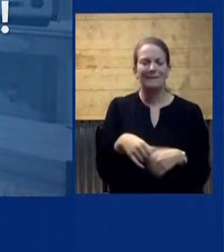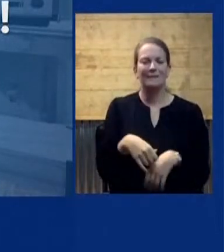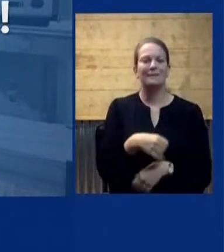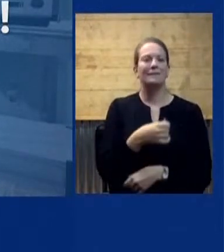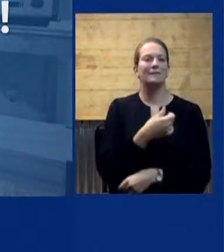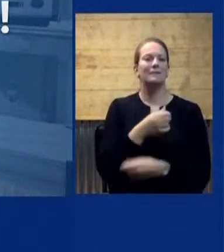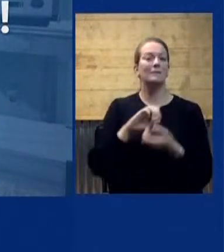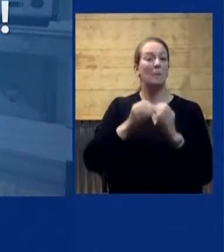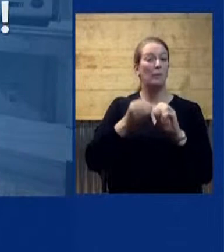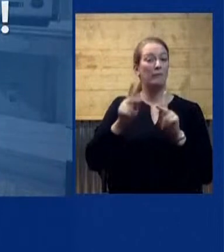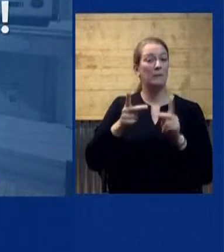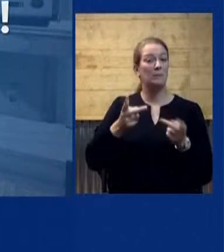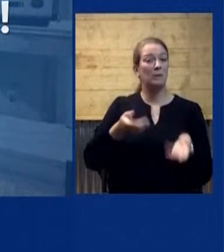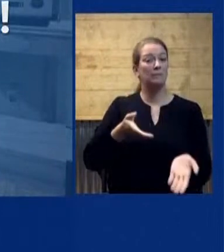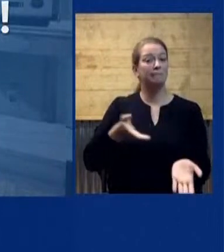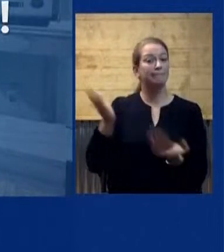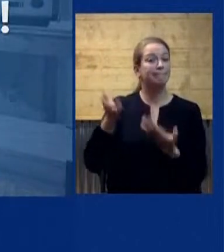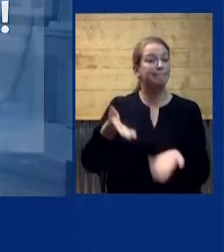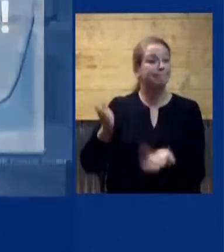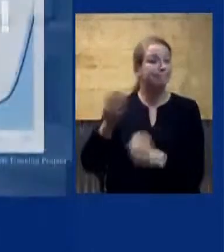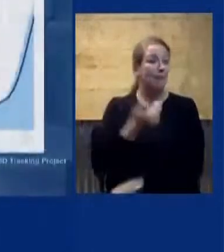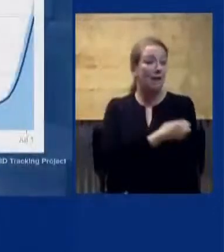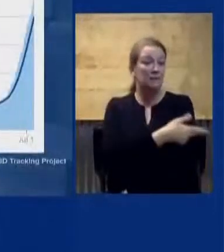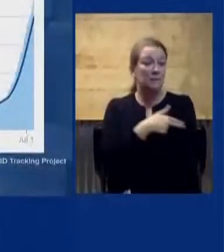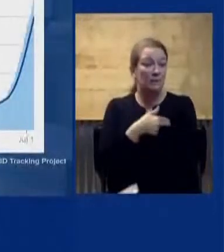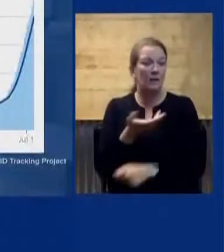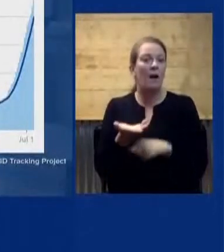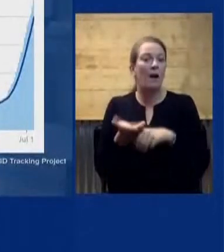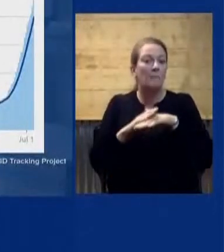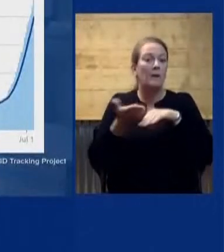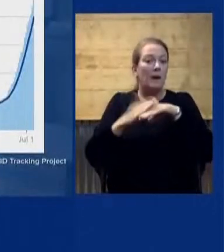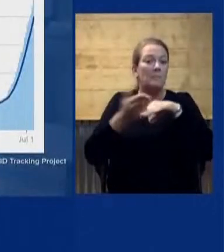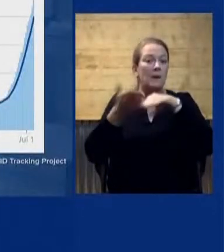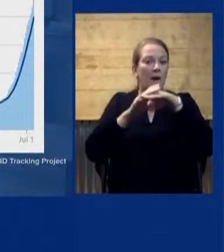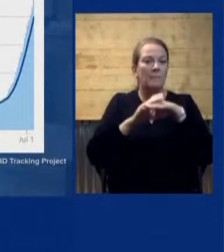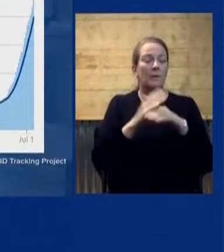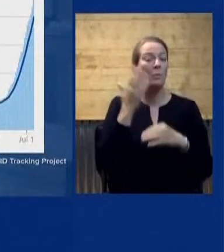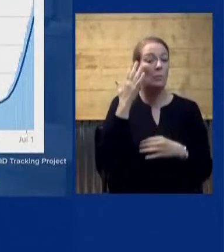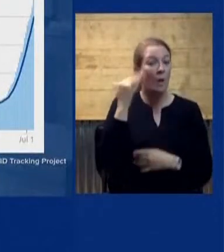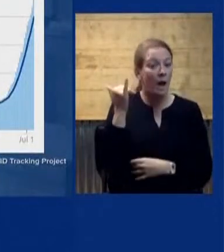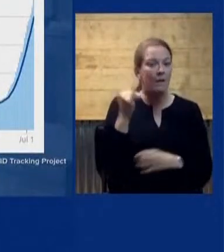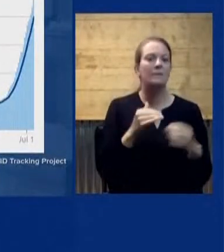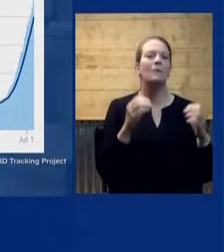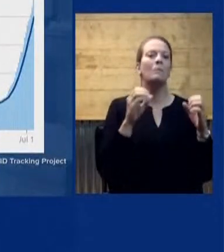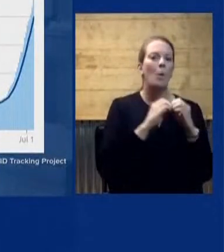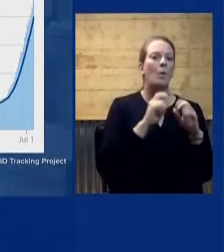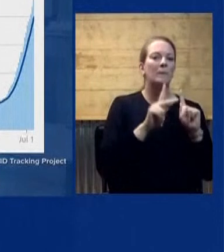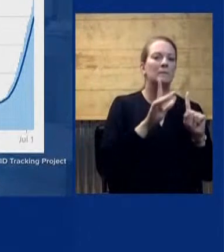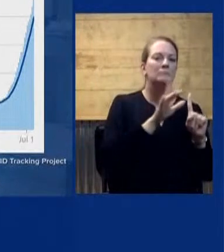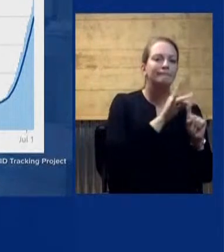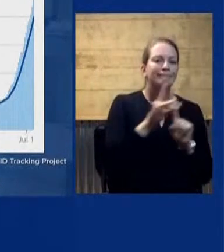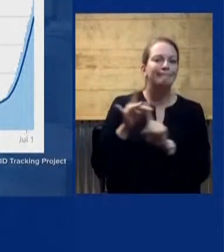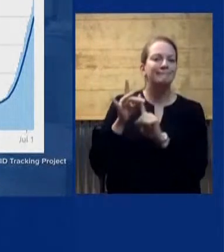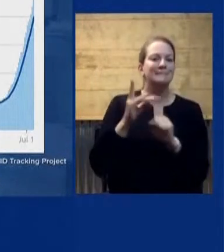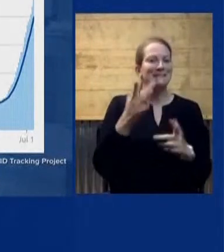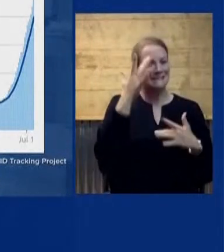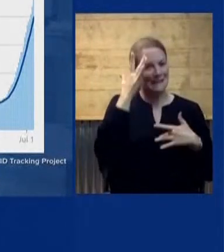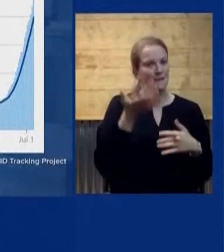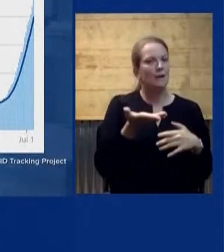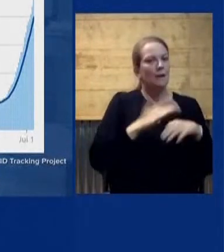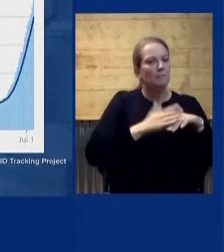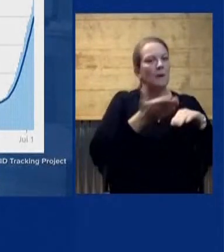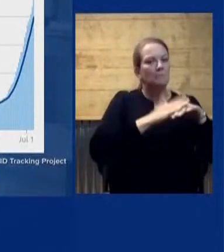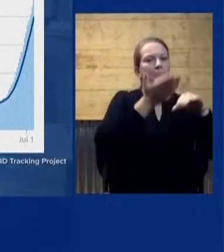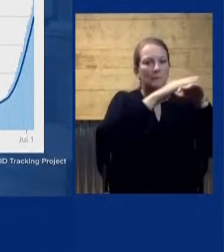hospitalizations are going up because more people are getting sick, and that is undeniable. And you see it in states all across